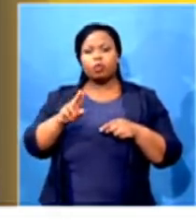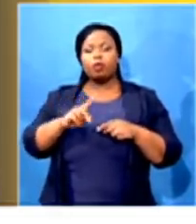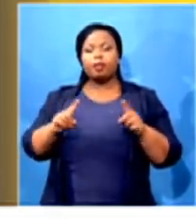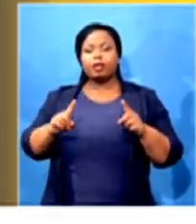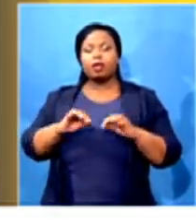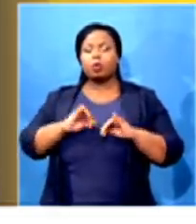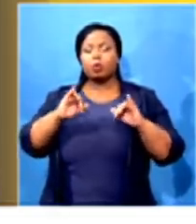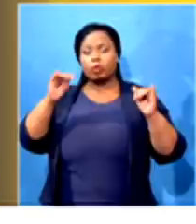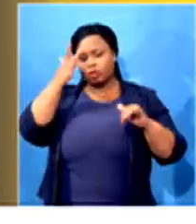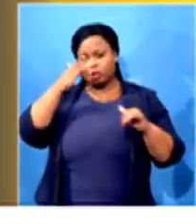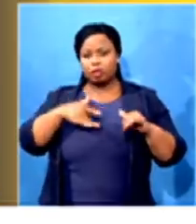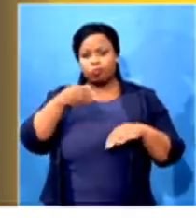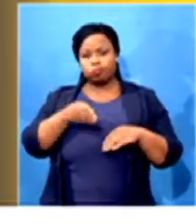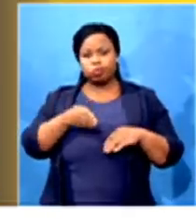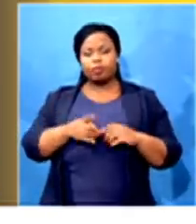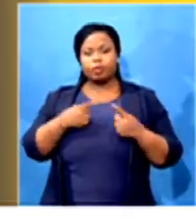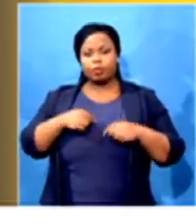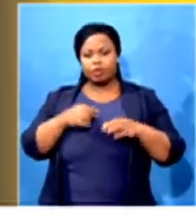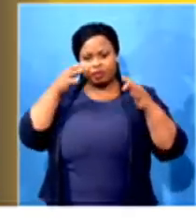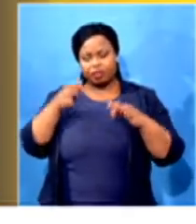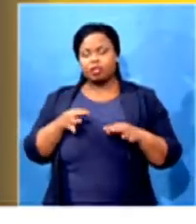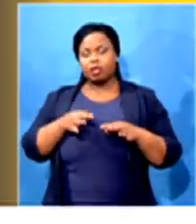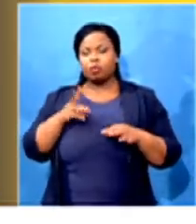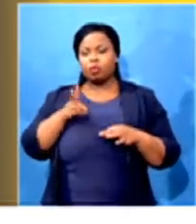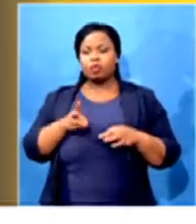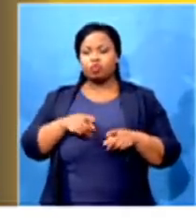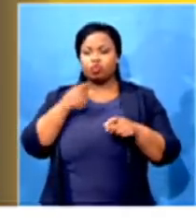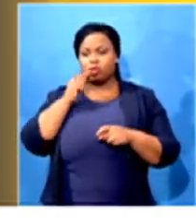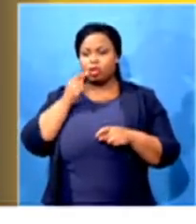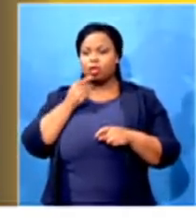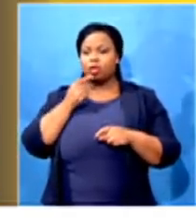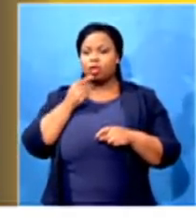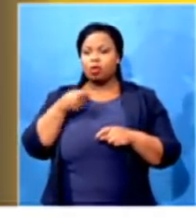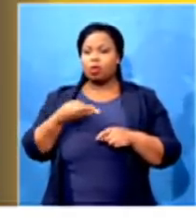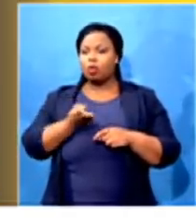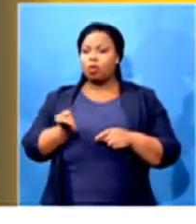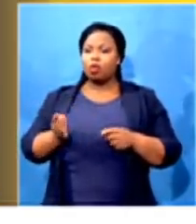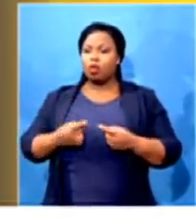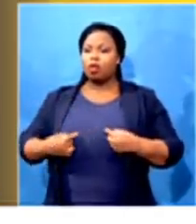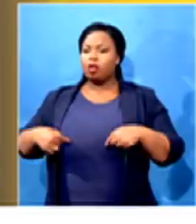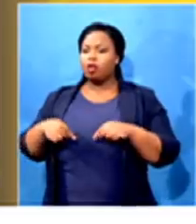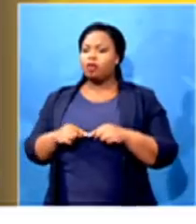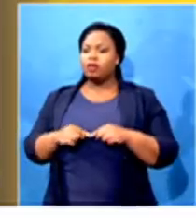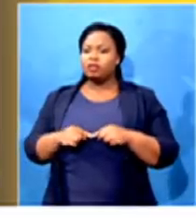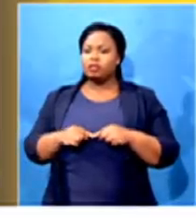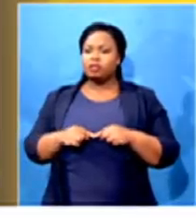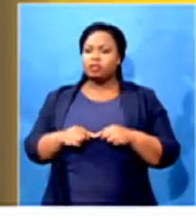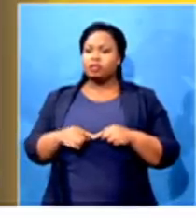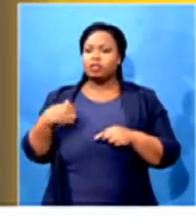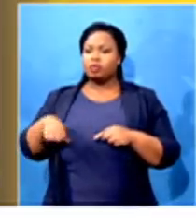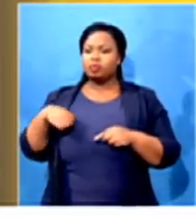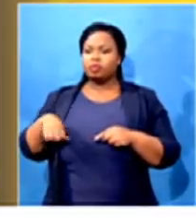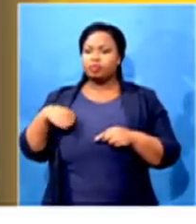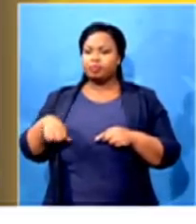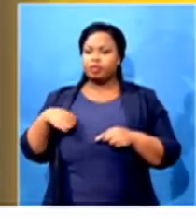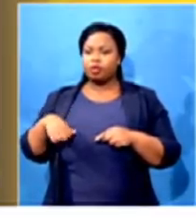province, we also decided that we were going to be testing all over the metro of Ethekwini, and